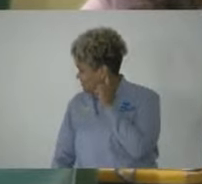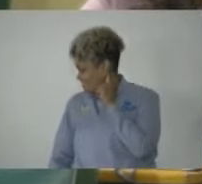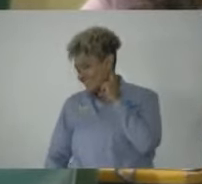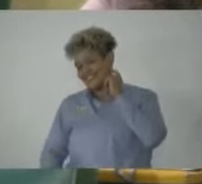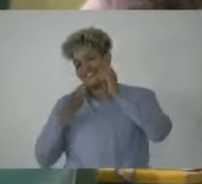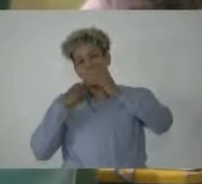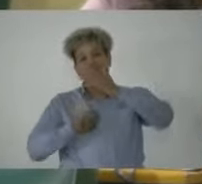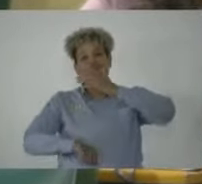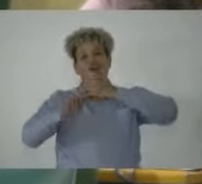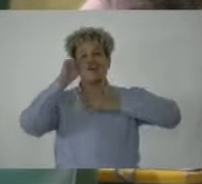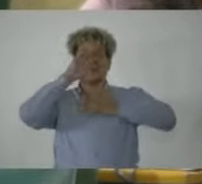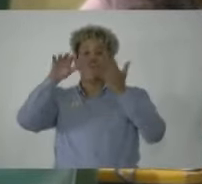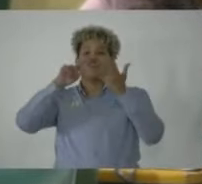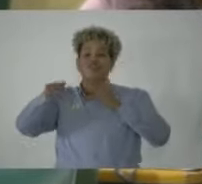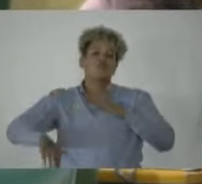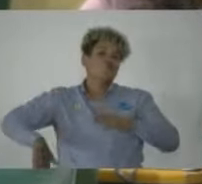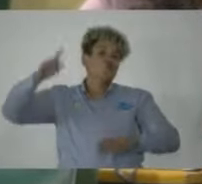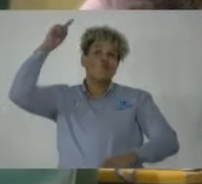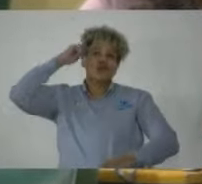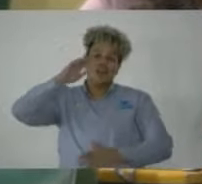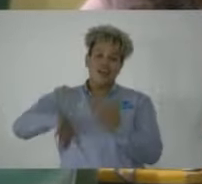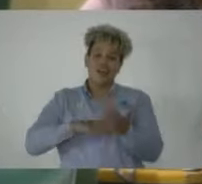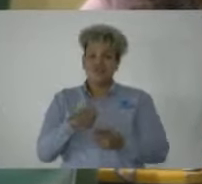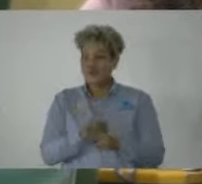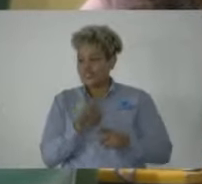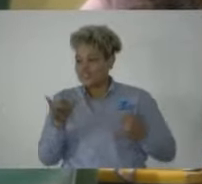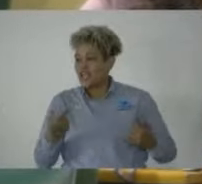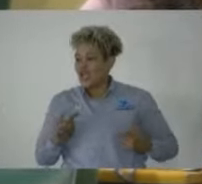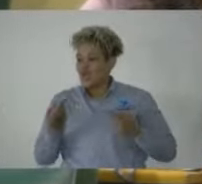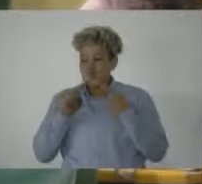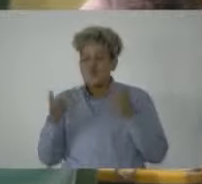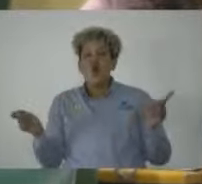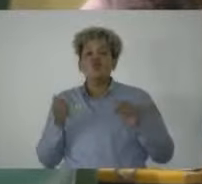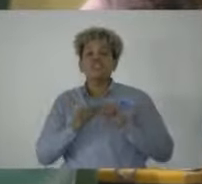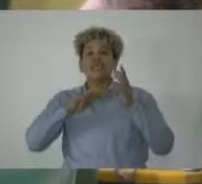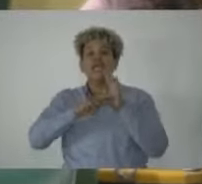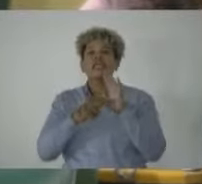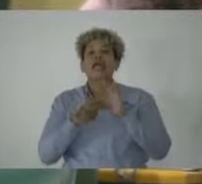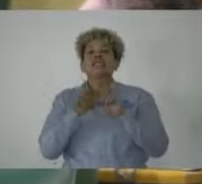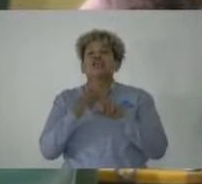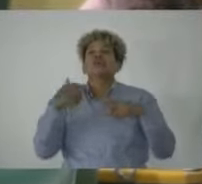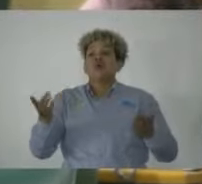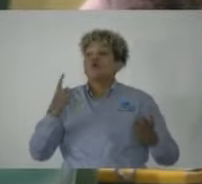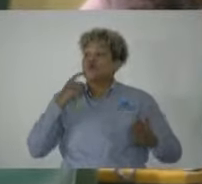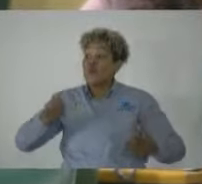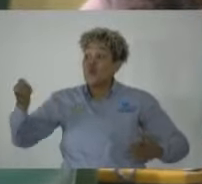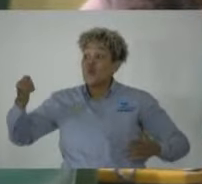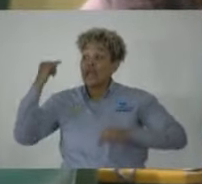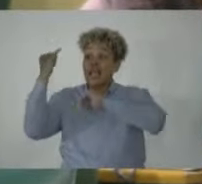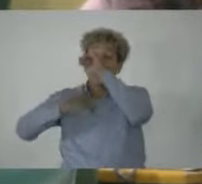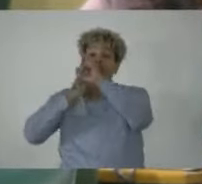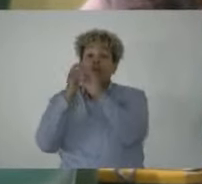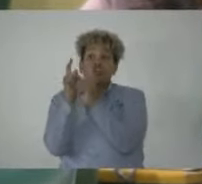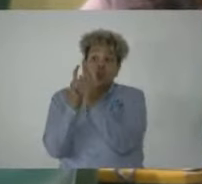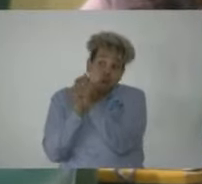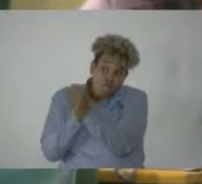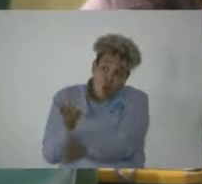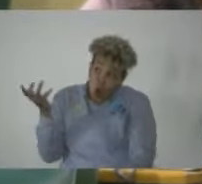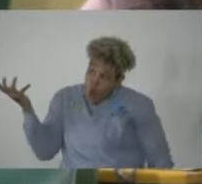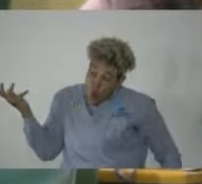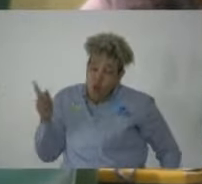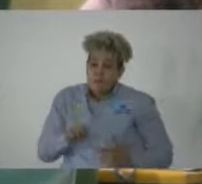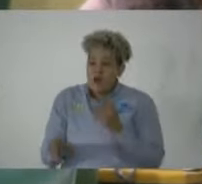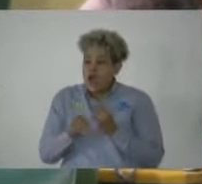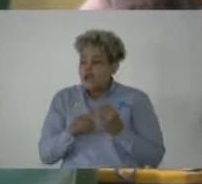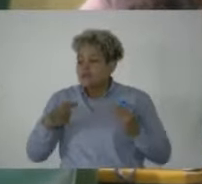as I mentioned, we have announced the intention to uphold international law, Madam Speaker, but